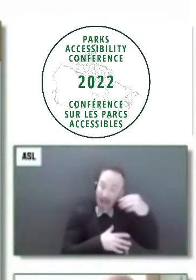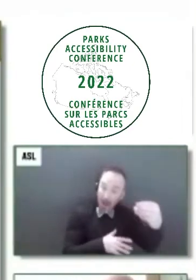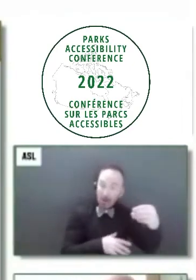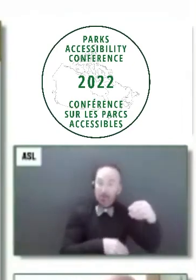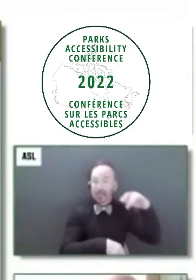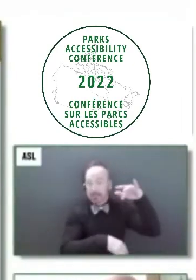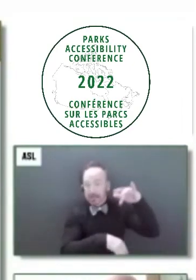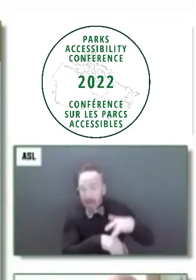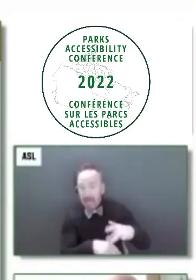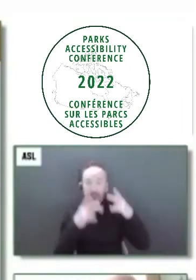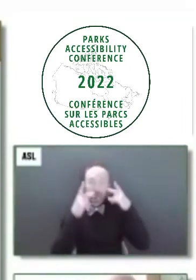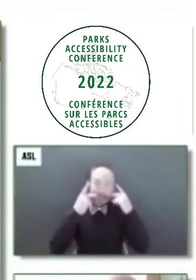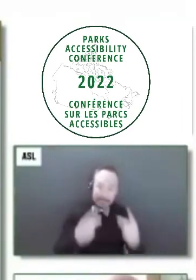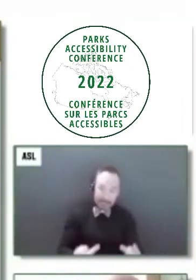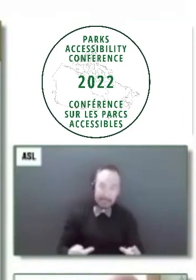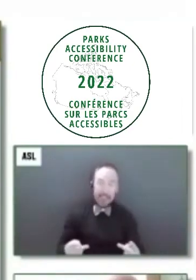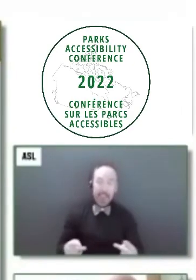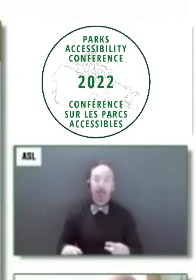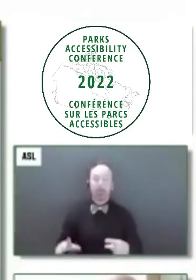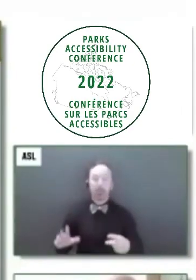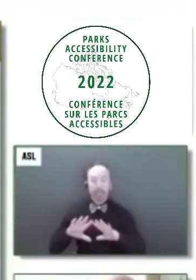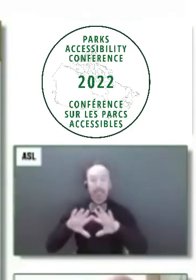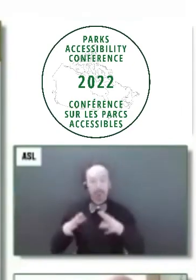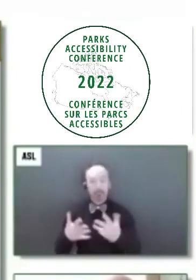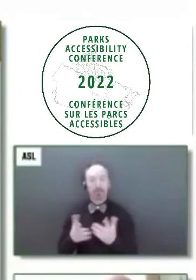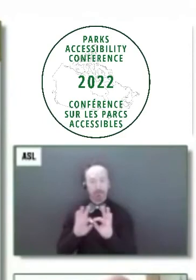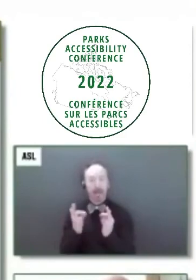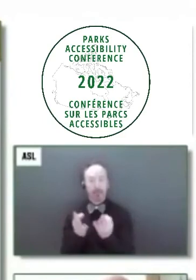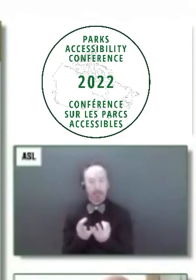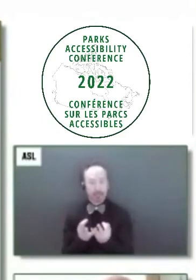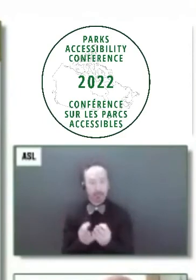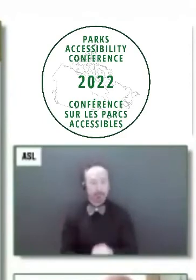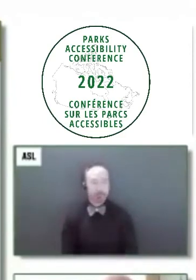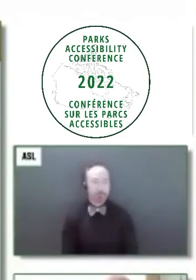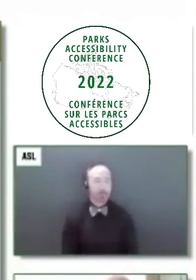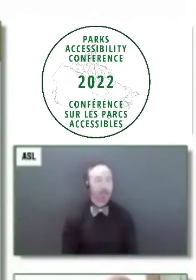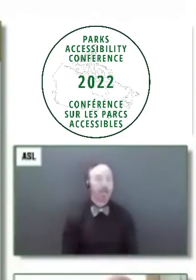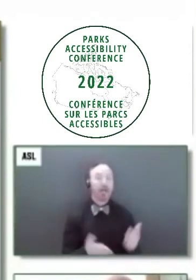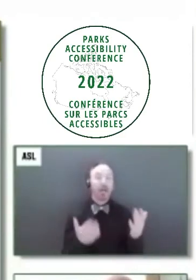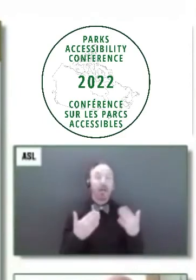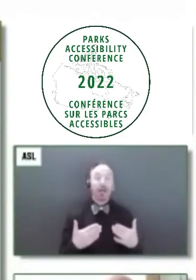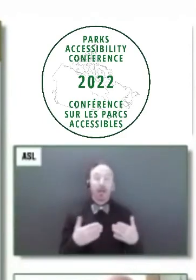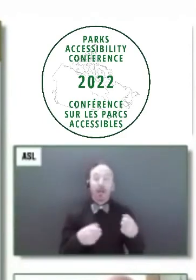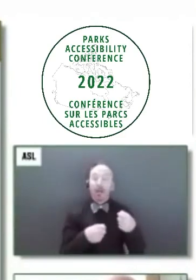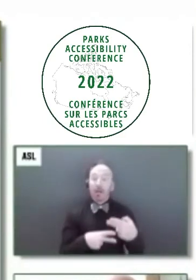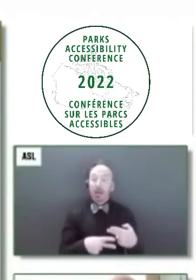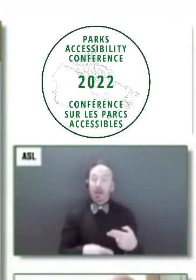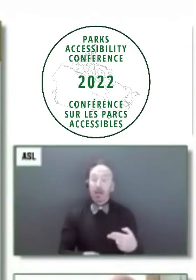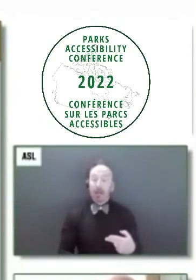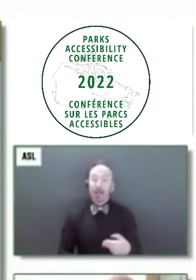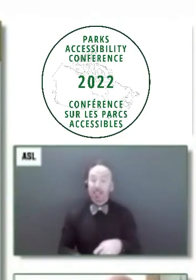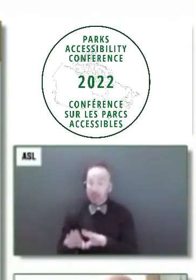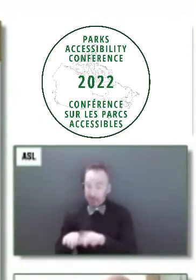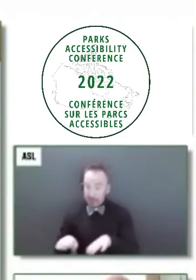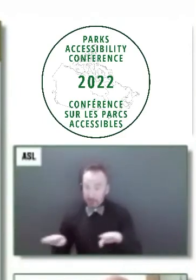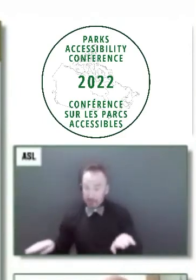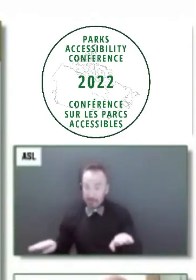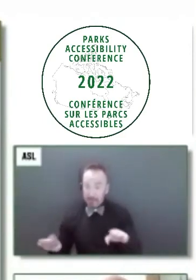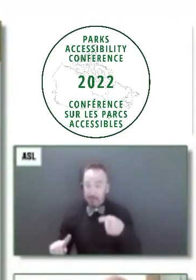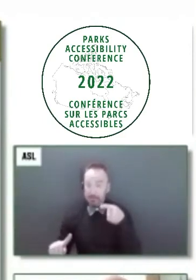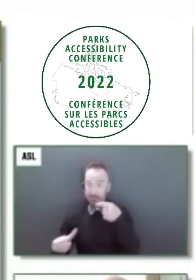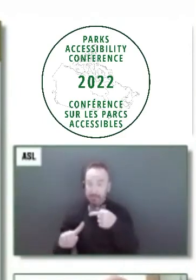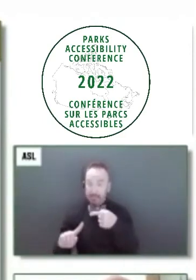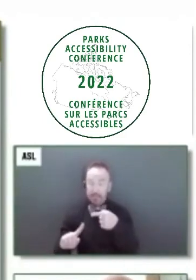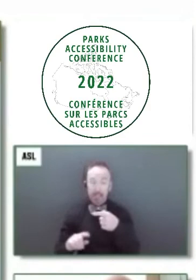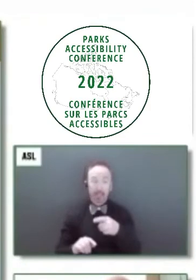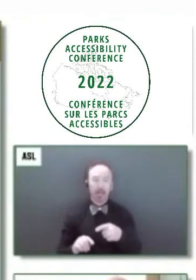the entire family. Next slide, please. Kids in particular, it's so valuable when we're able